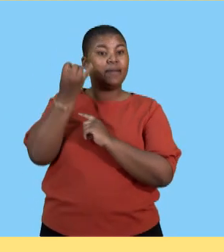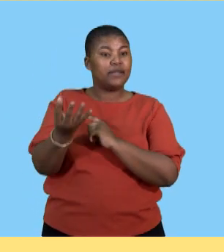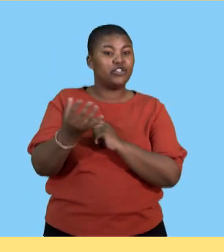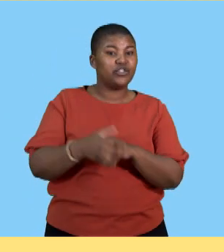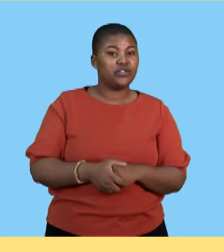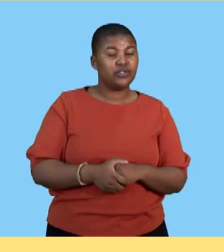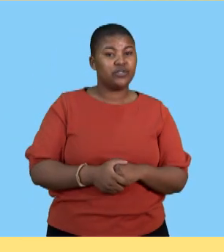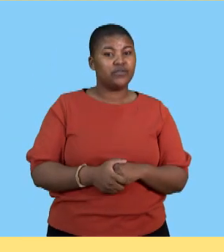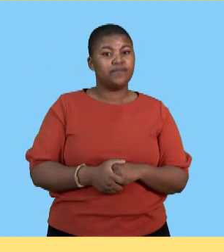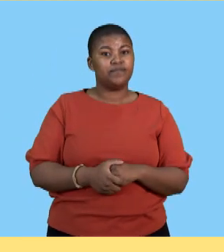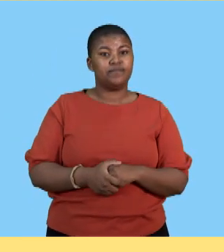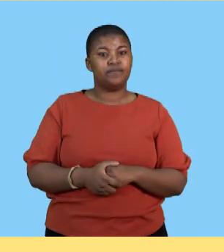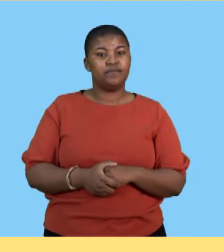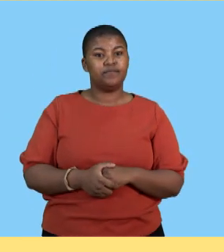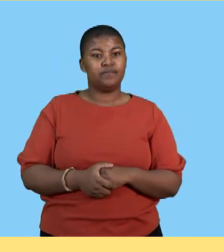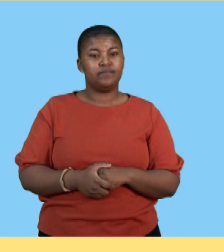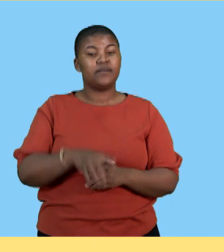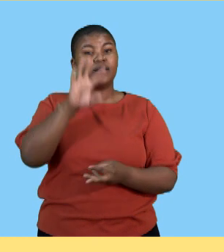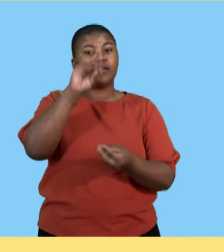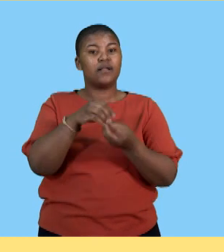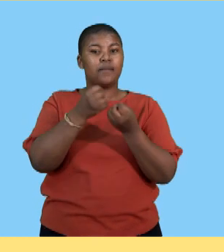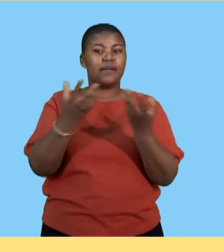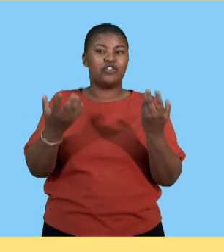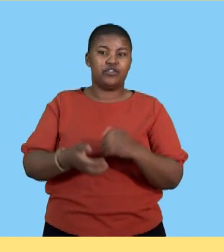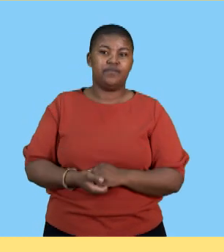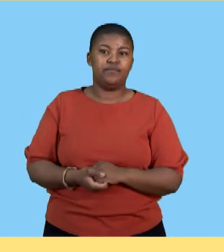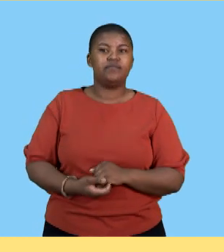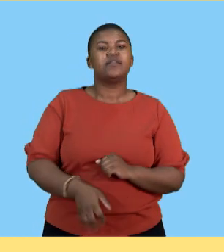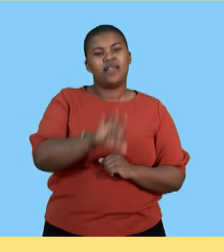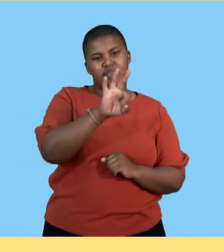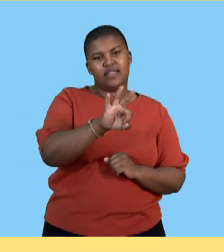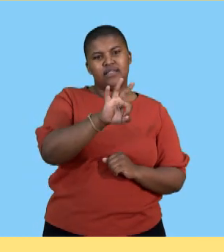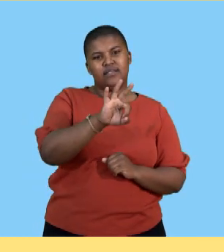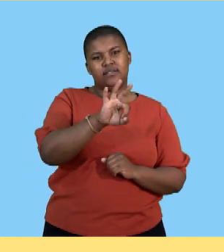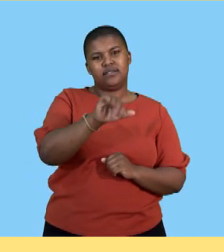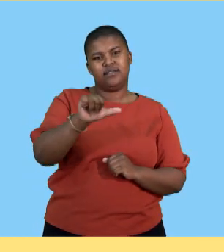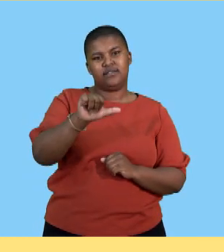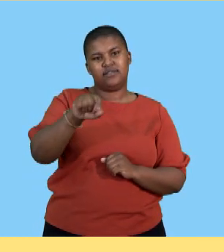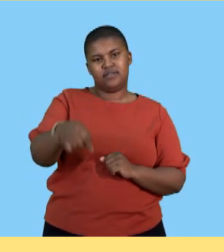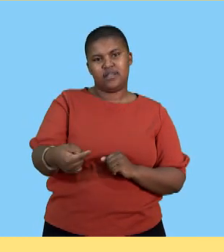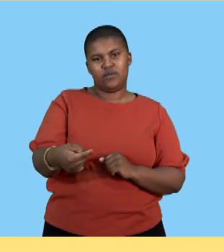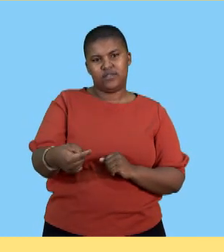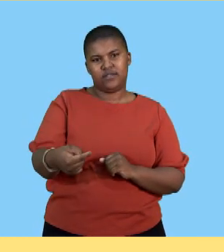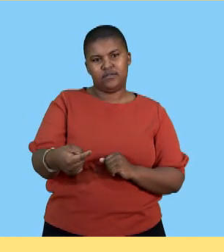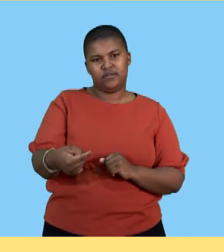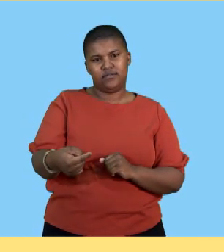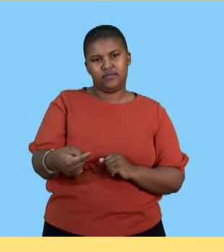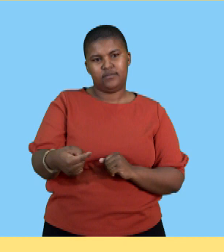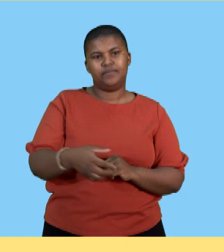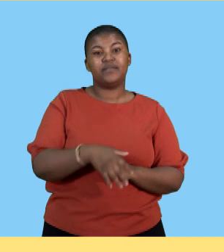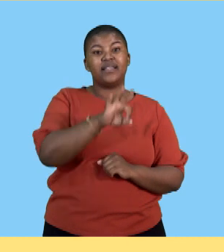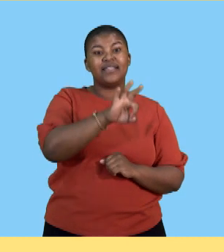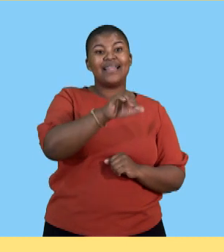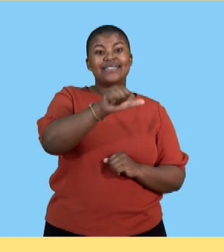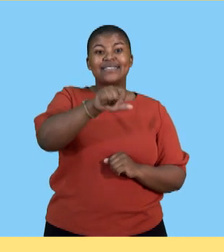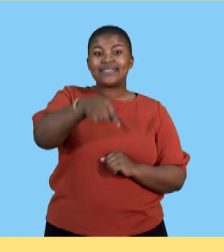That would then give you total amount, which is 36,000. 36,000 becomes